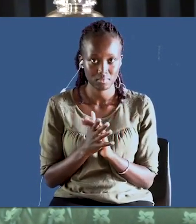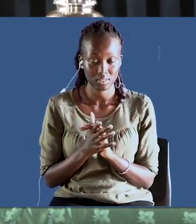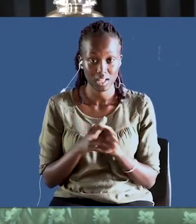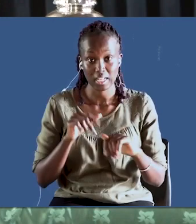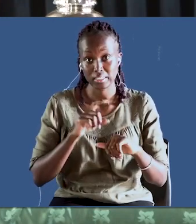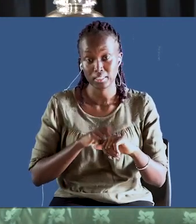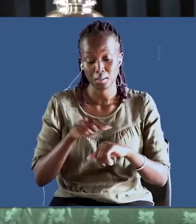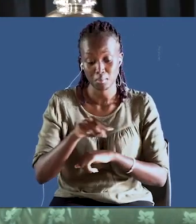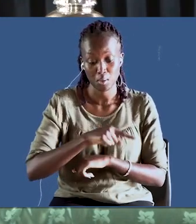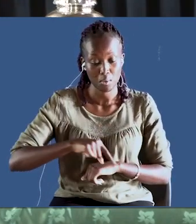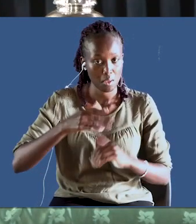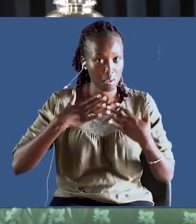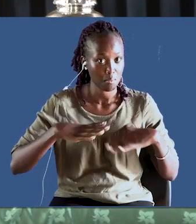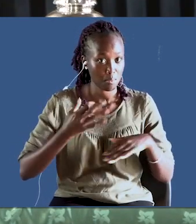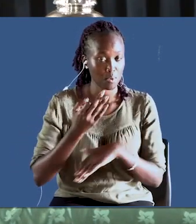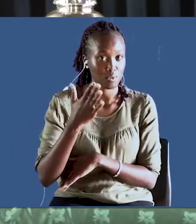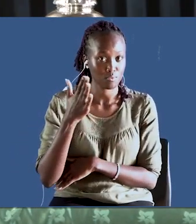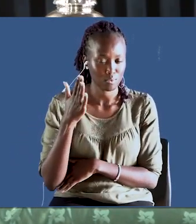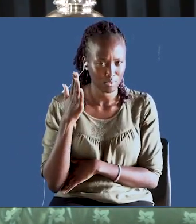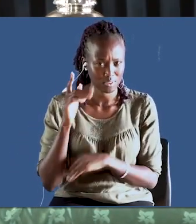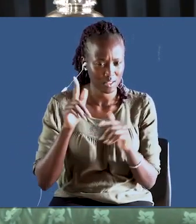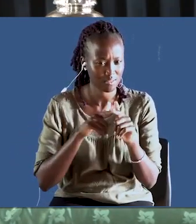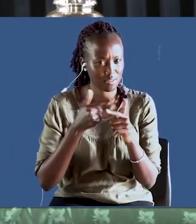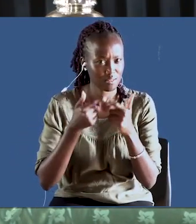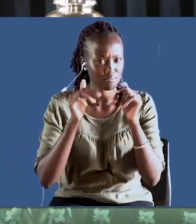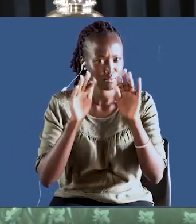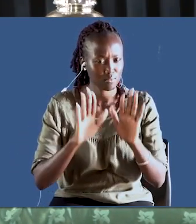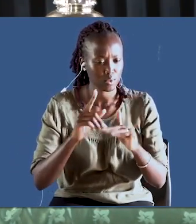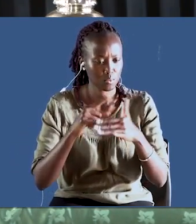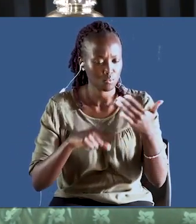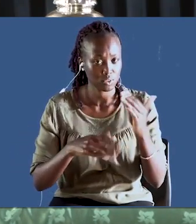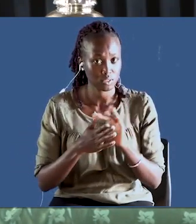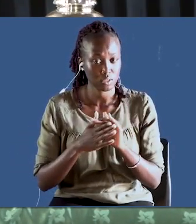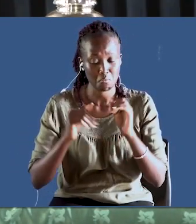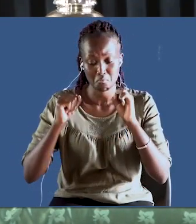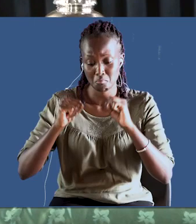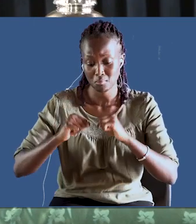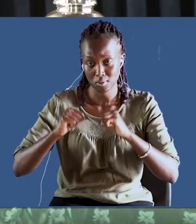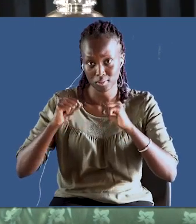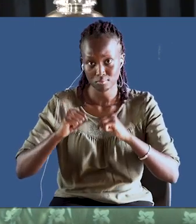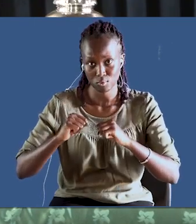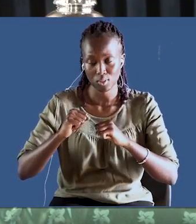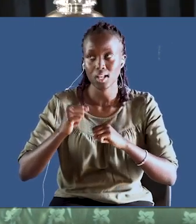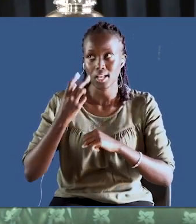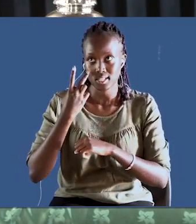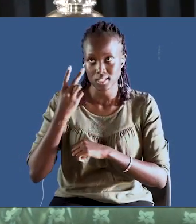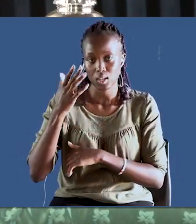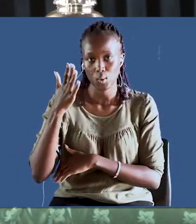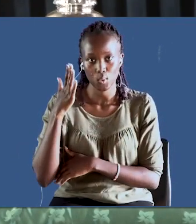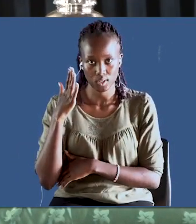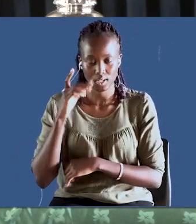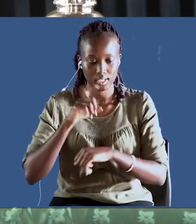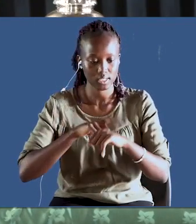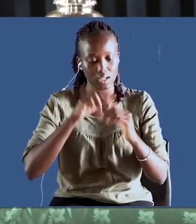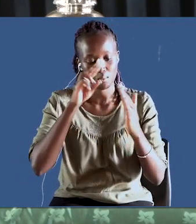being a people of God, at the very core of it, requires that we develop the ability to see God. In